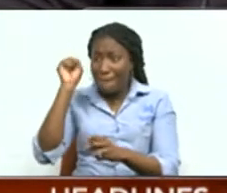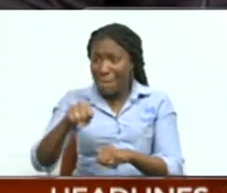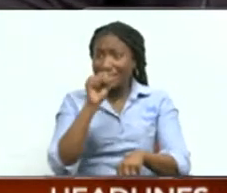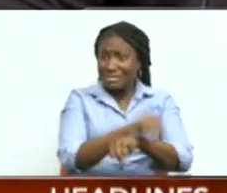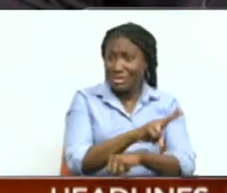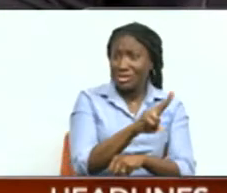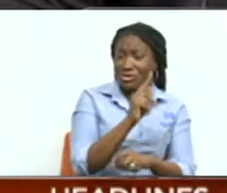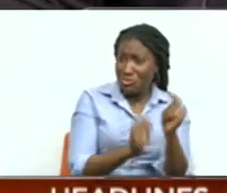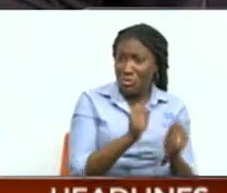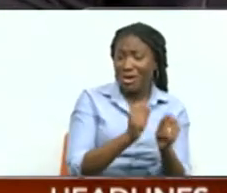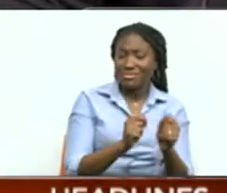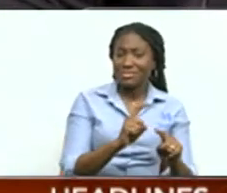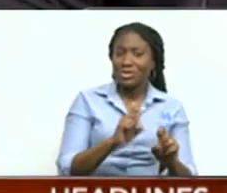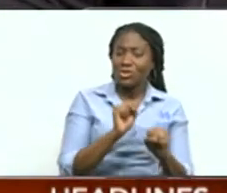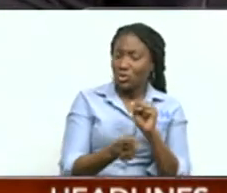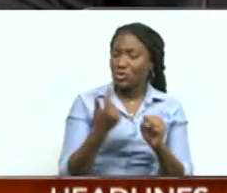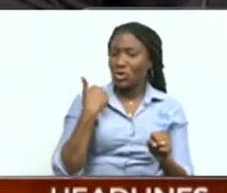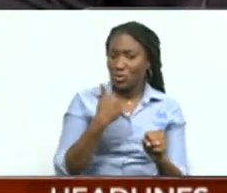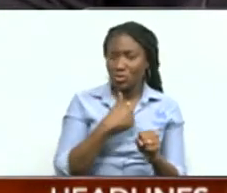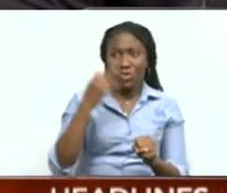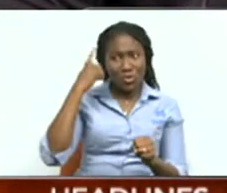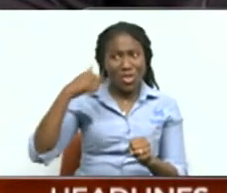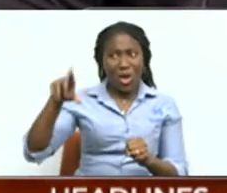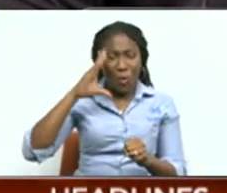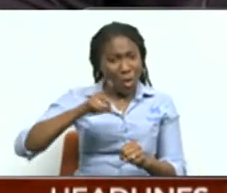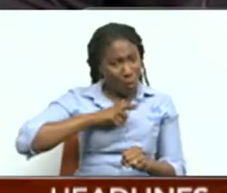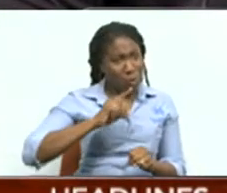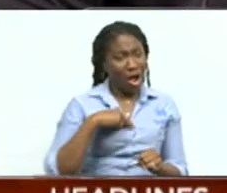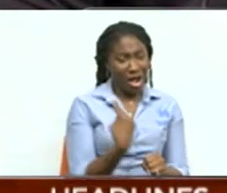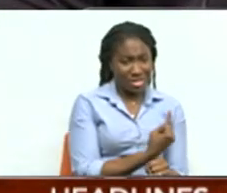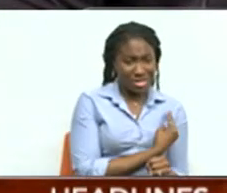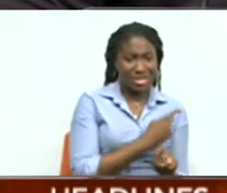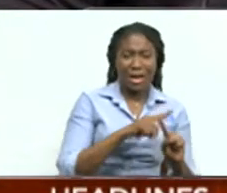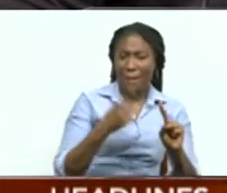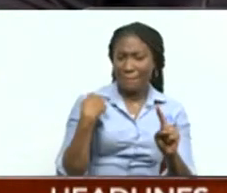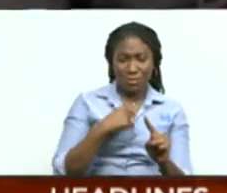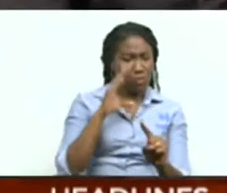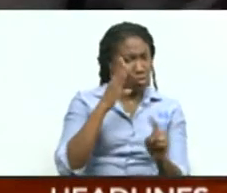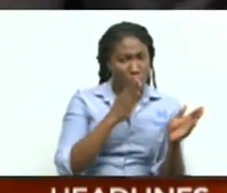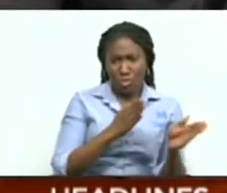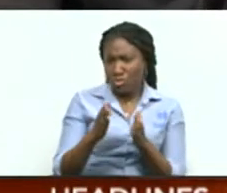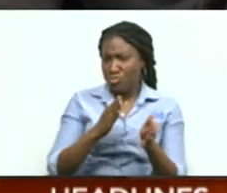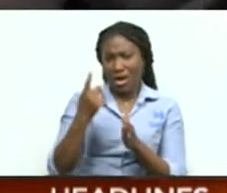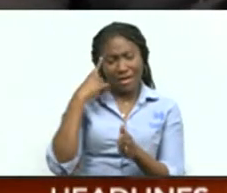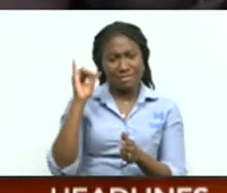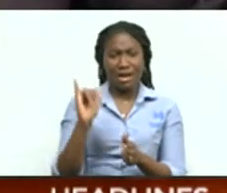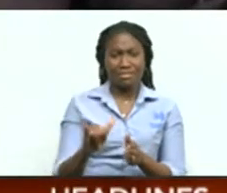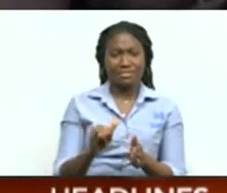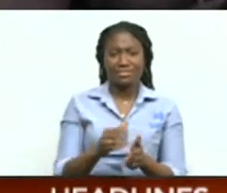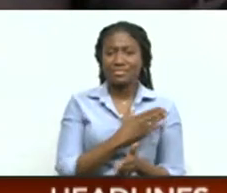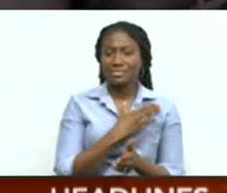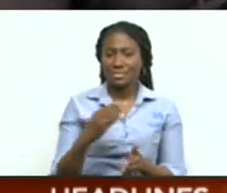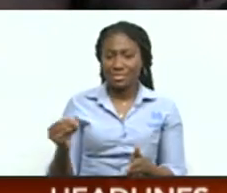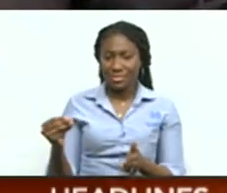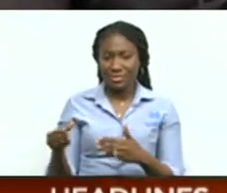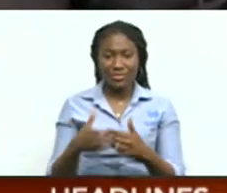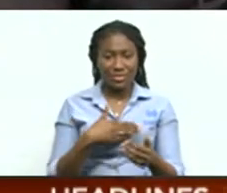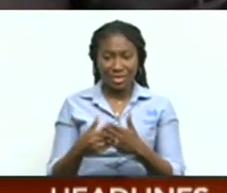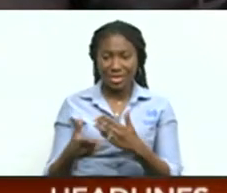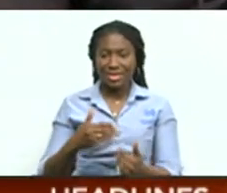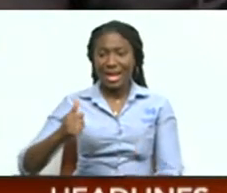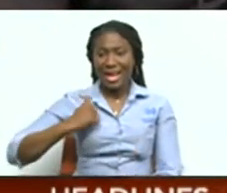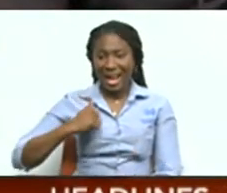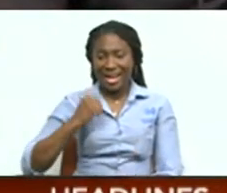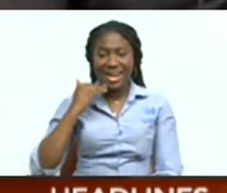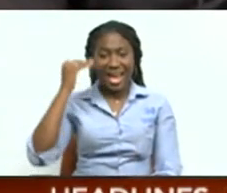role. So we think that they were going to come out hard at us and we're going to be prepared for it. And despite the unified Soka Warriors front, Canada head